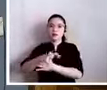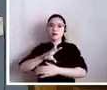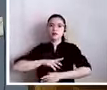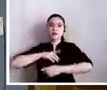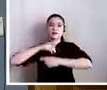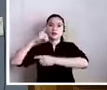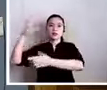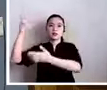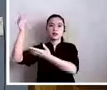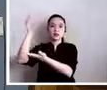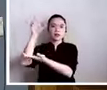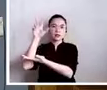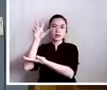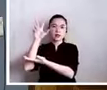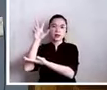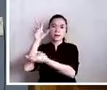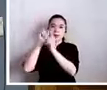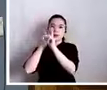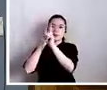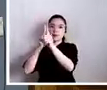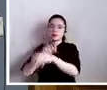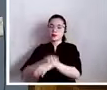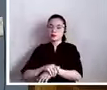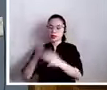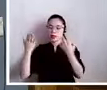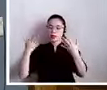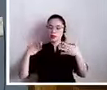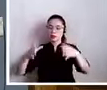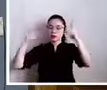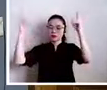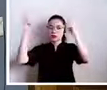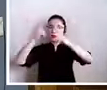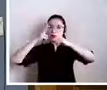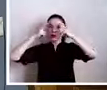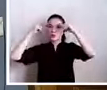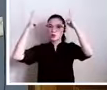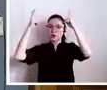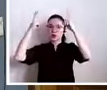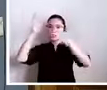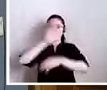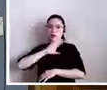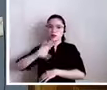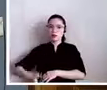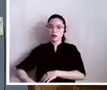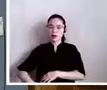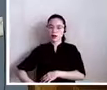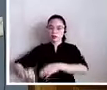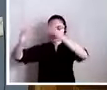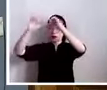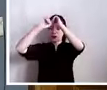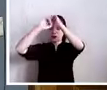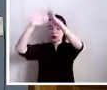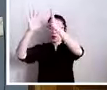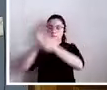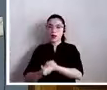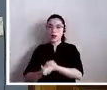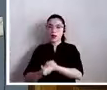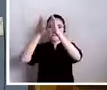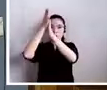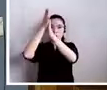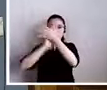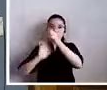Niño, let us pray to the Lord. Let us be victorious in Christ, O Father, for peace in our country and in the